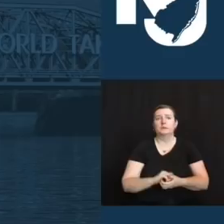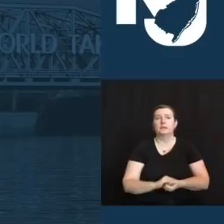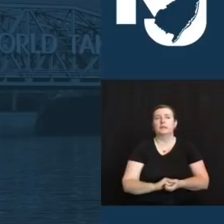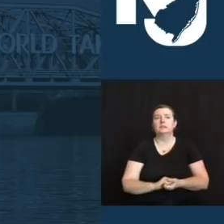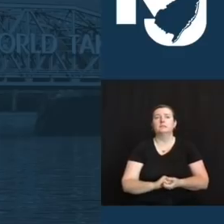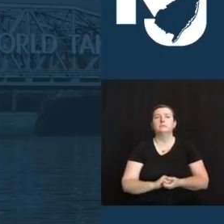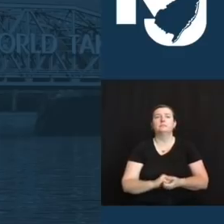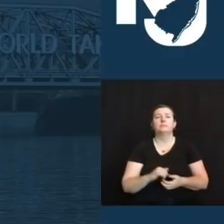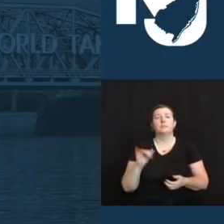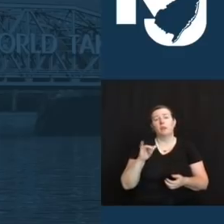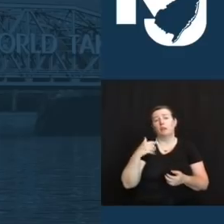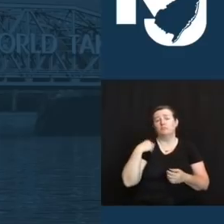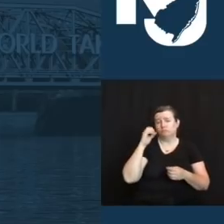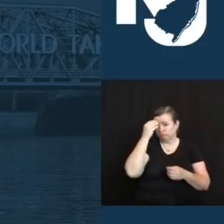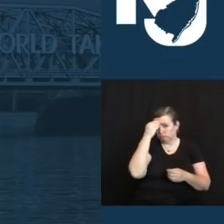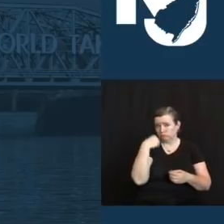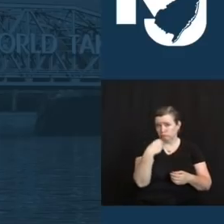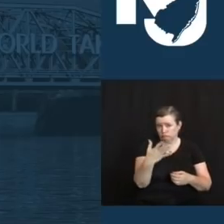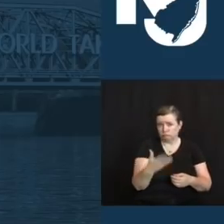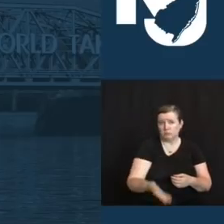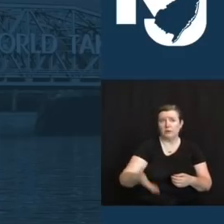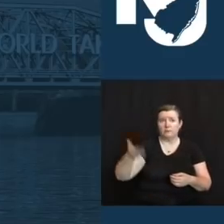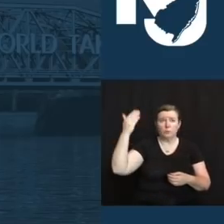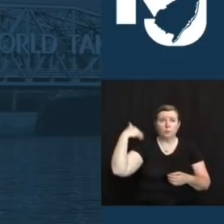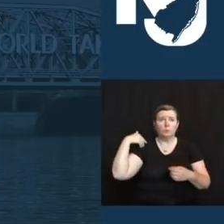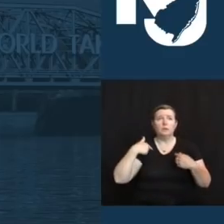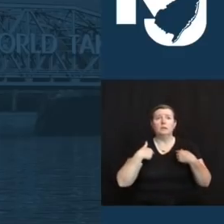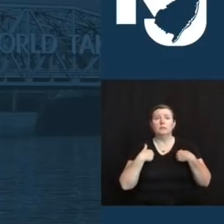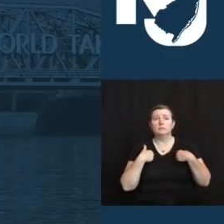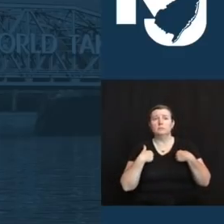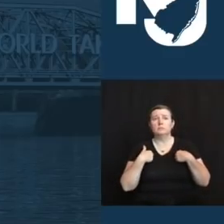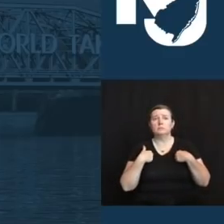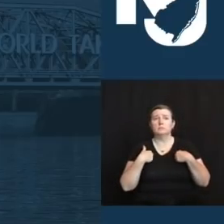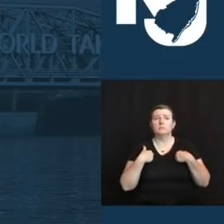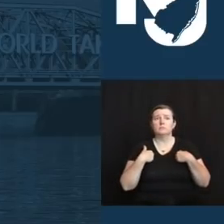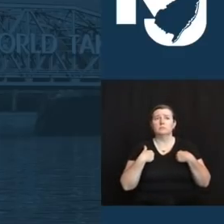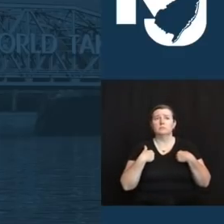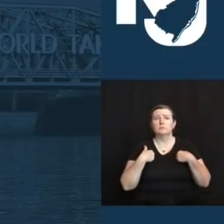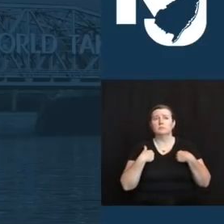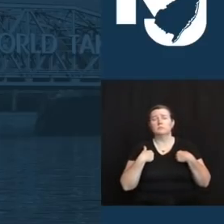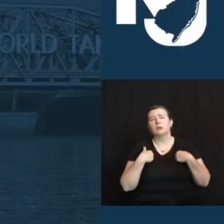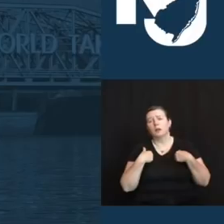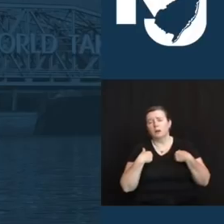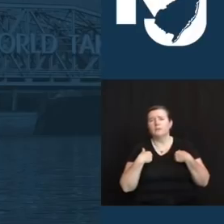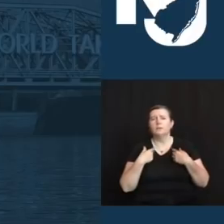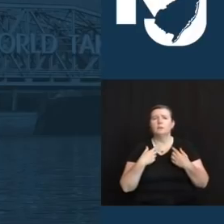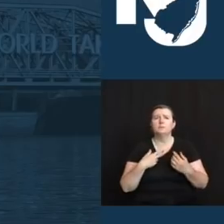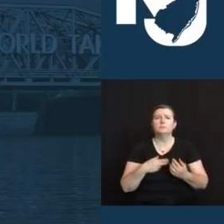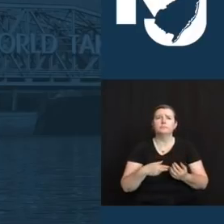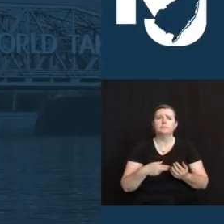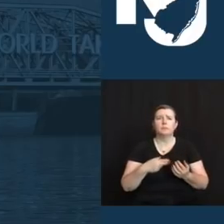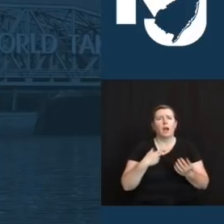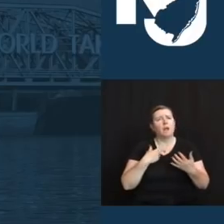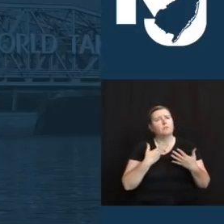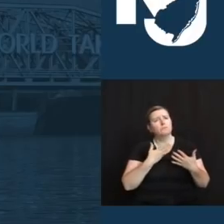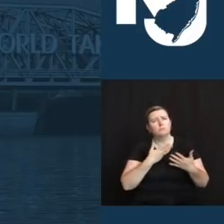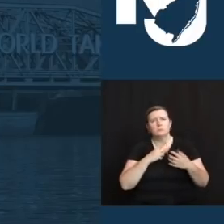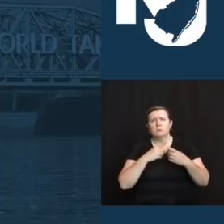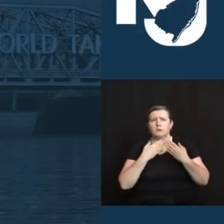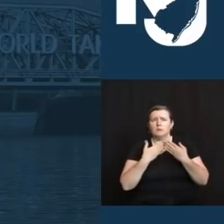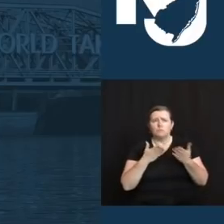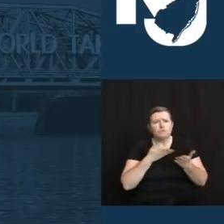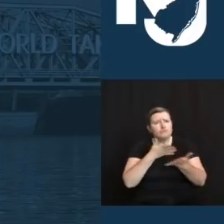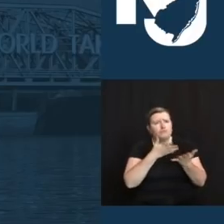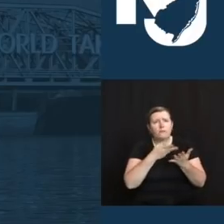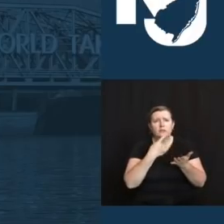previewed, a frank, I would say, civil but frank conversation with Dave Williams this morning, the Chief Operating Officer of